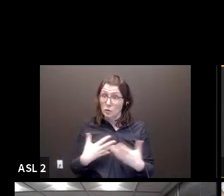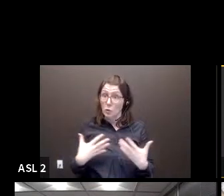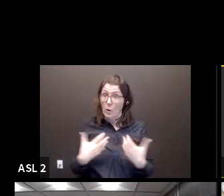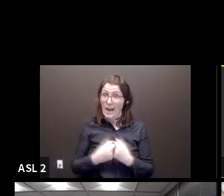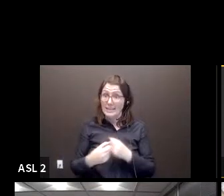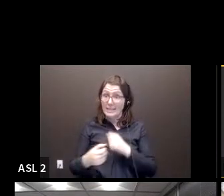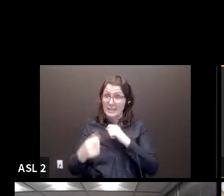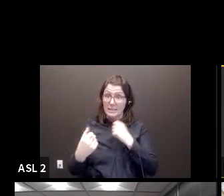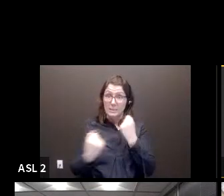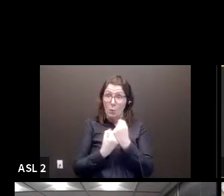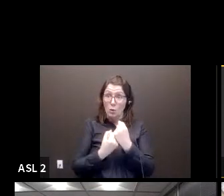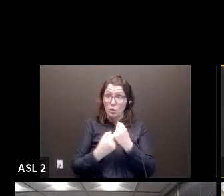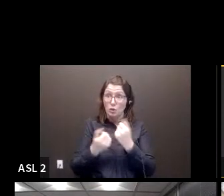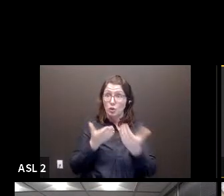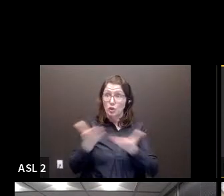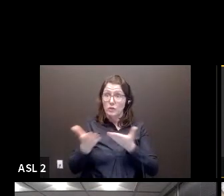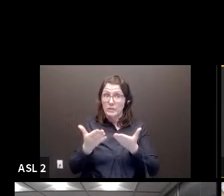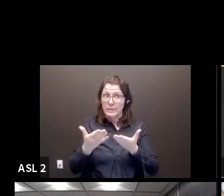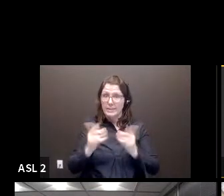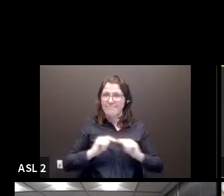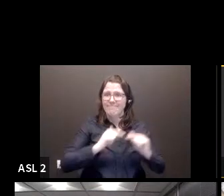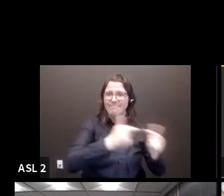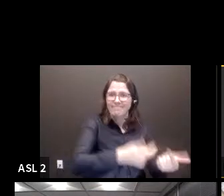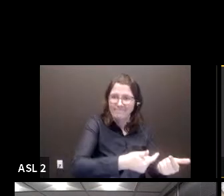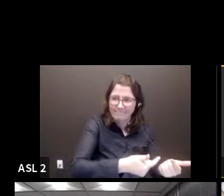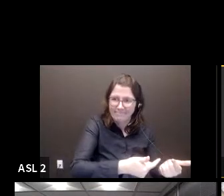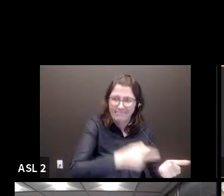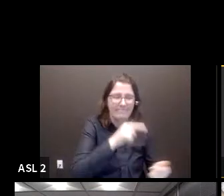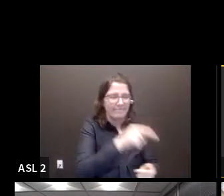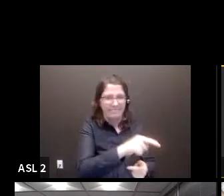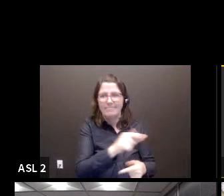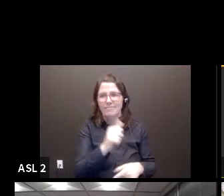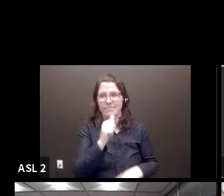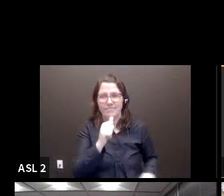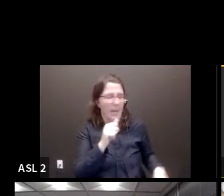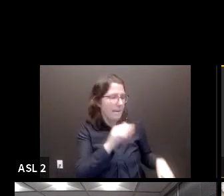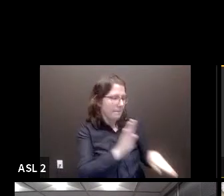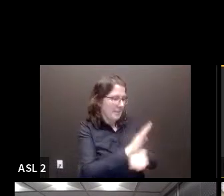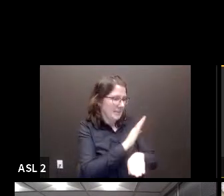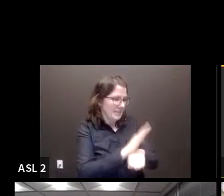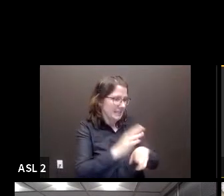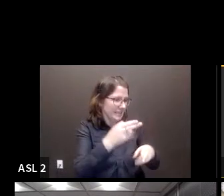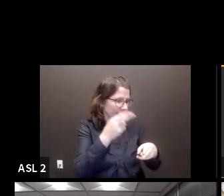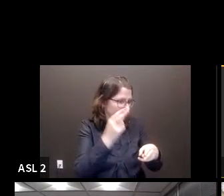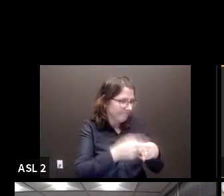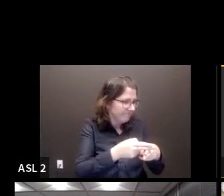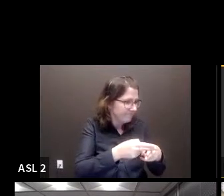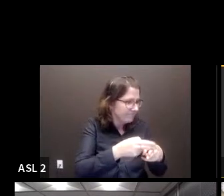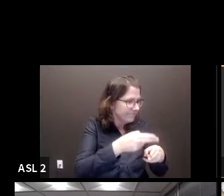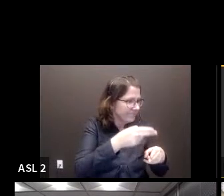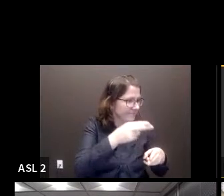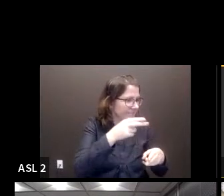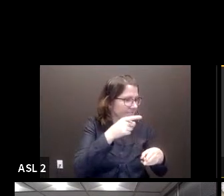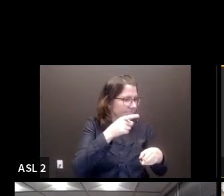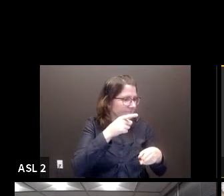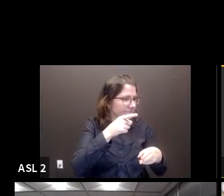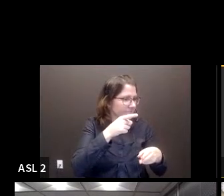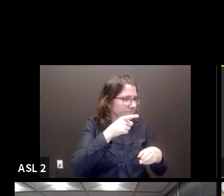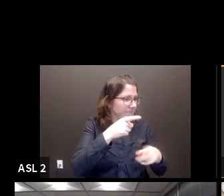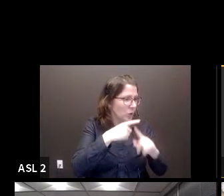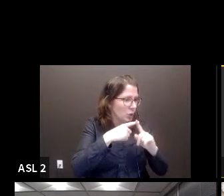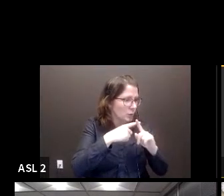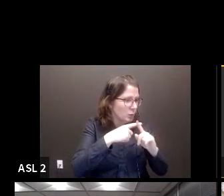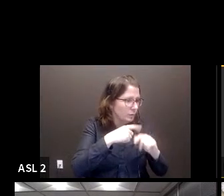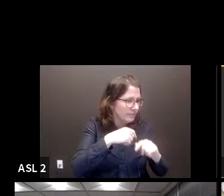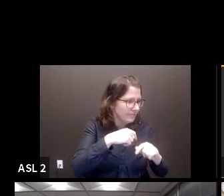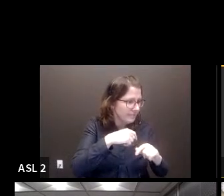limited they're a sole source provider in ontario currently 28 of the moderate to major police services